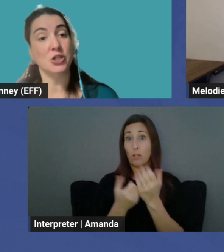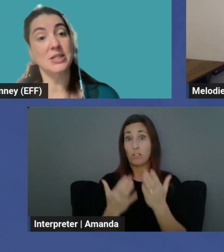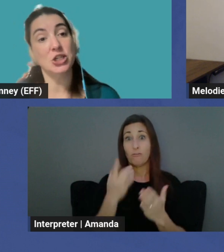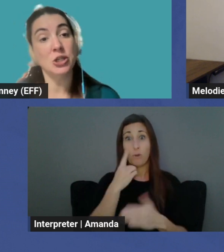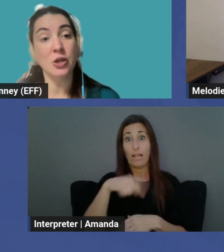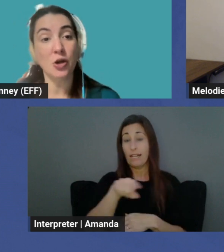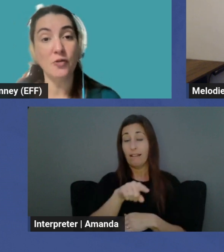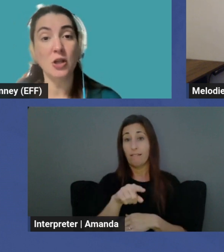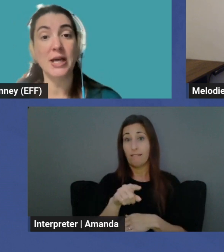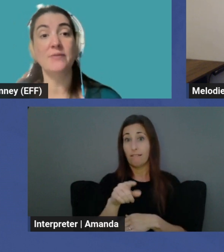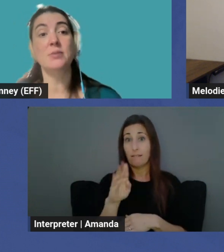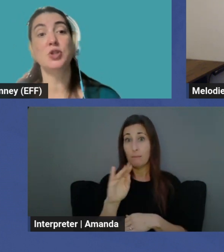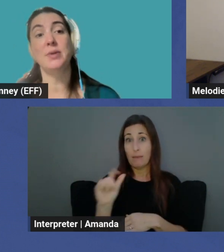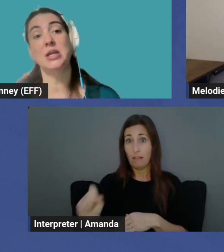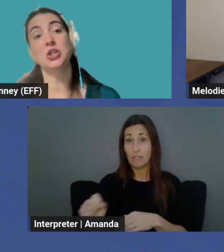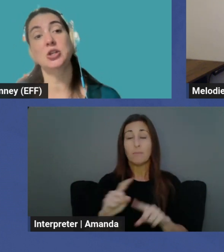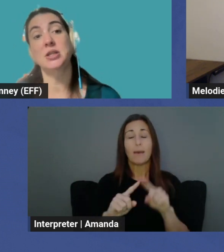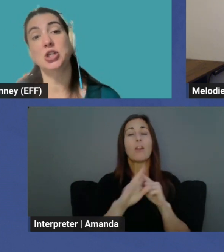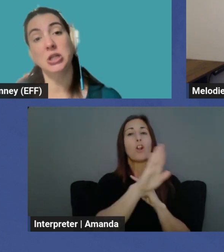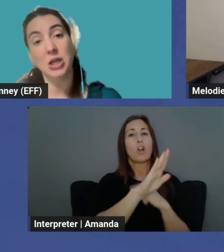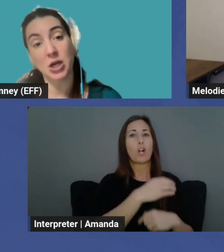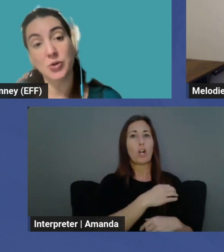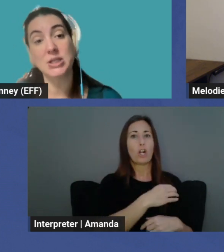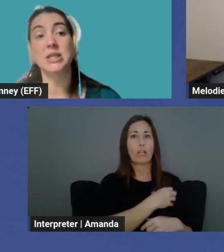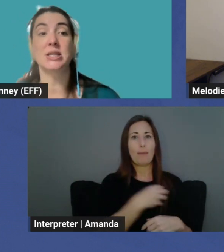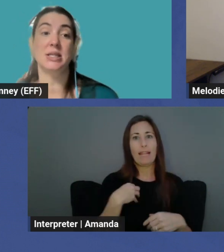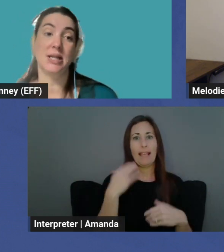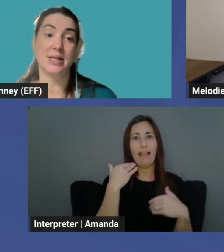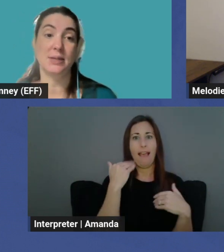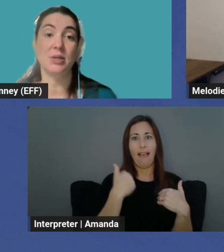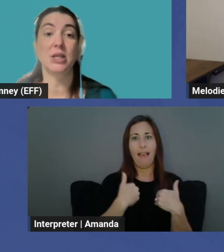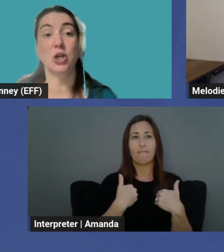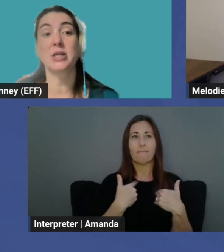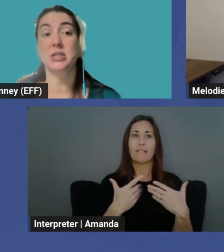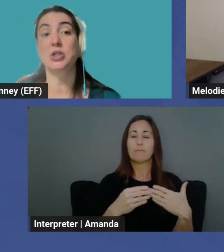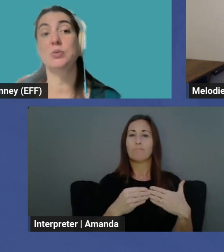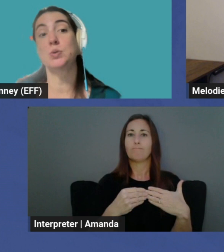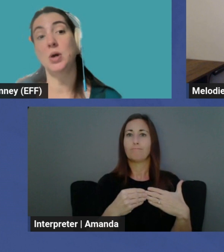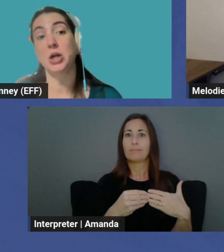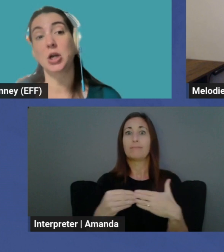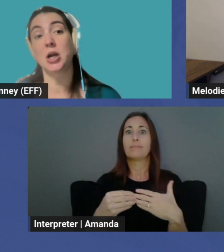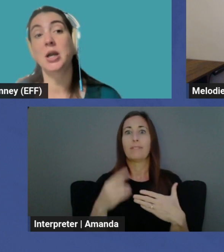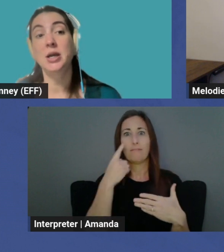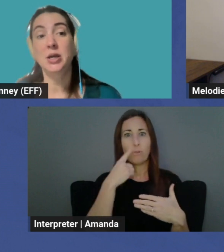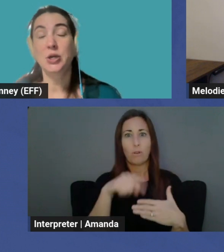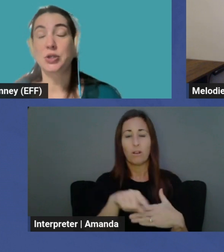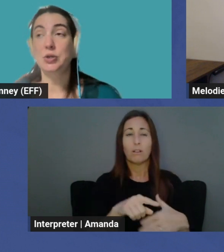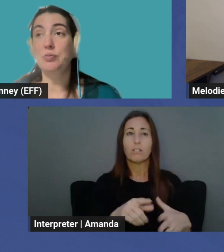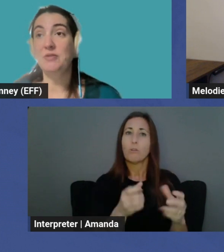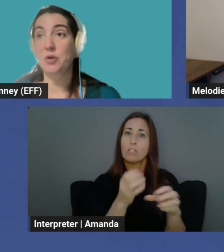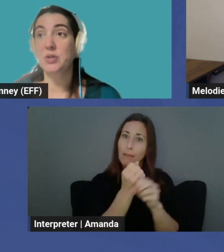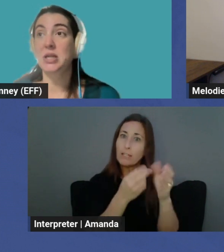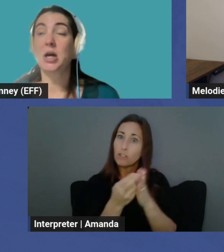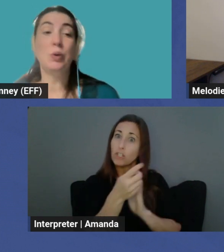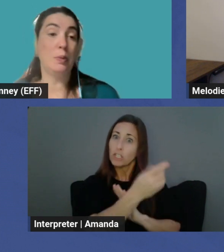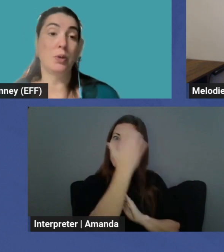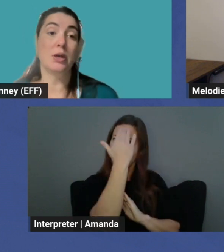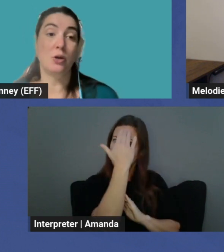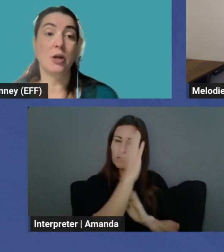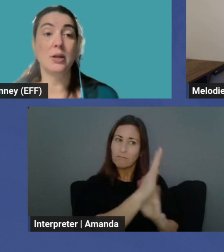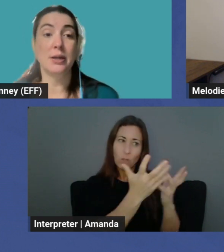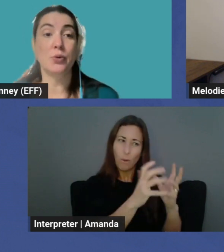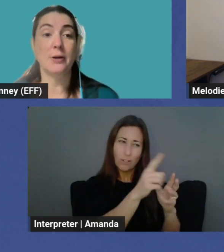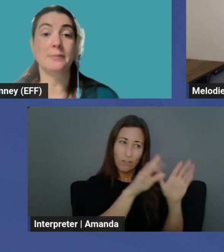has jurisdiction over a lot of them. So making sure that she knows that this is not something that her constituents want her to be focusing on would be